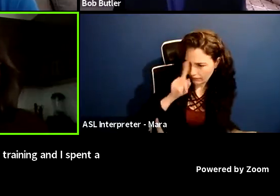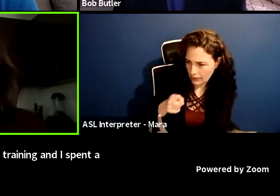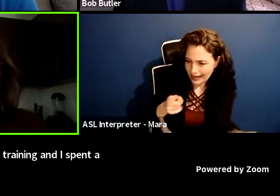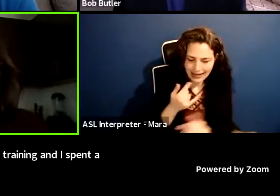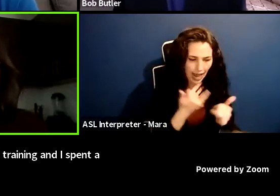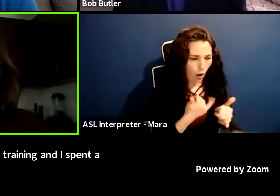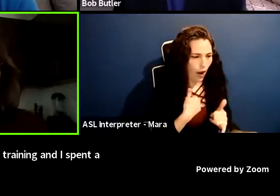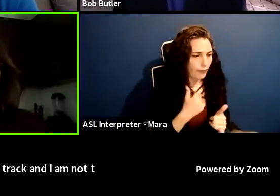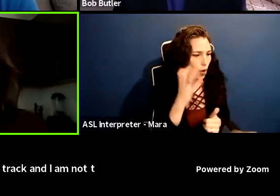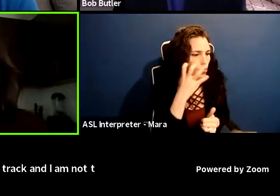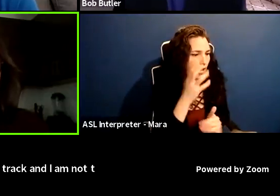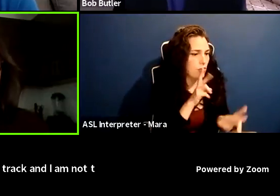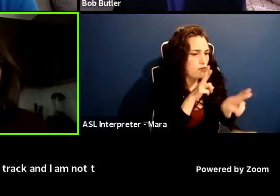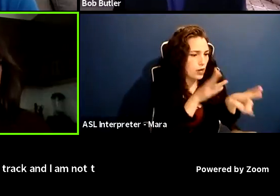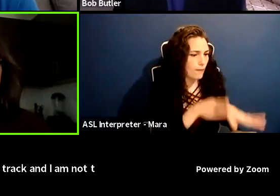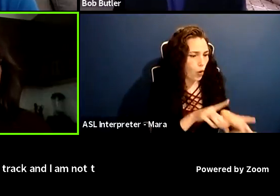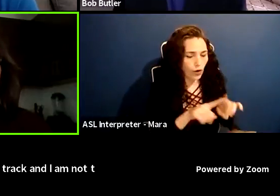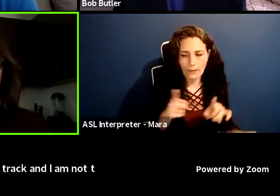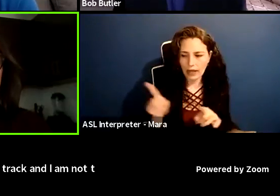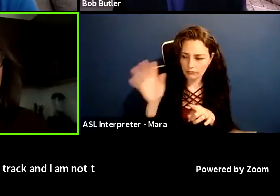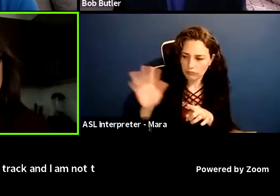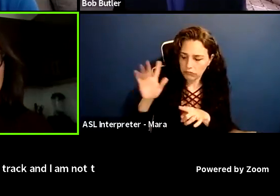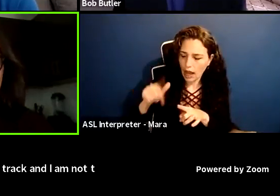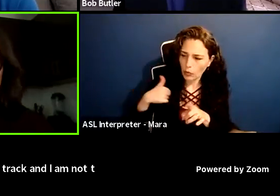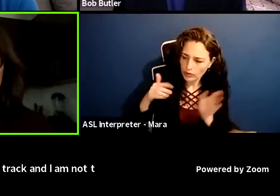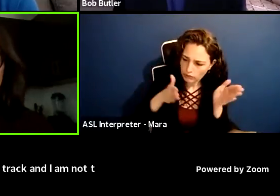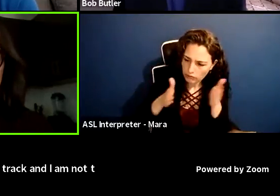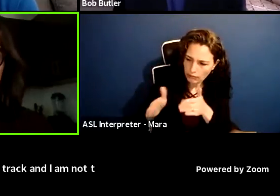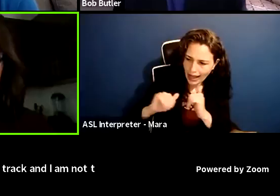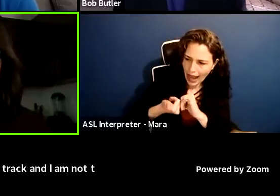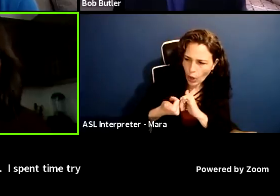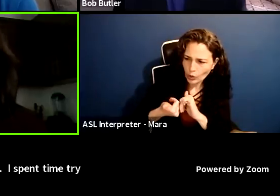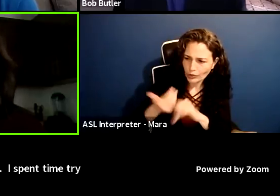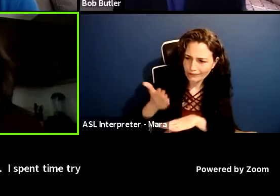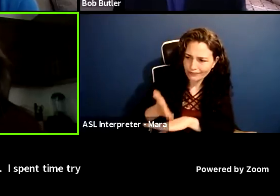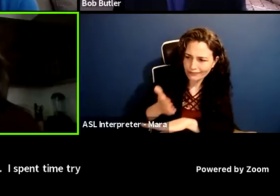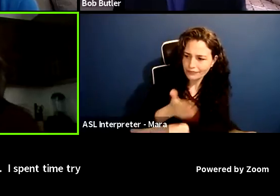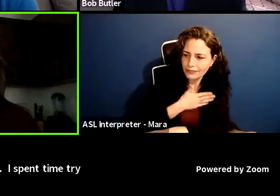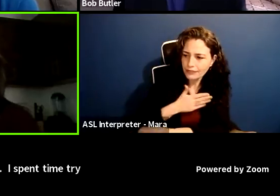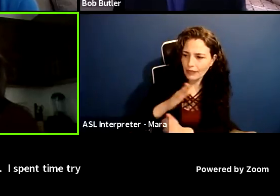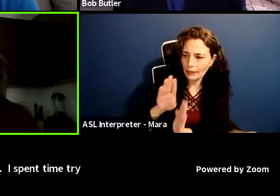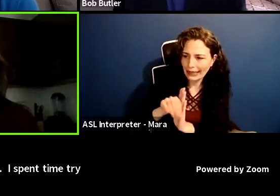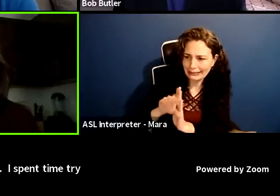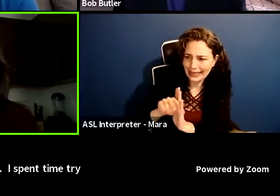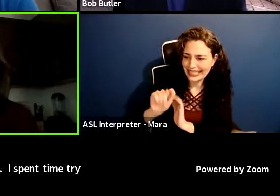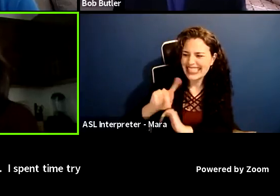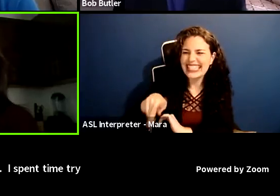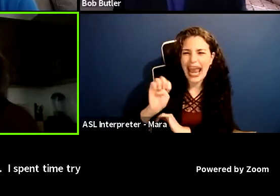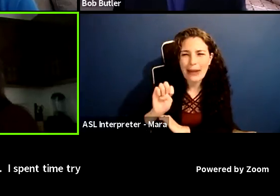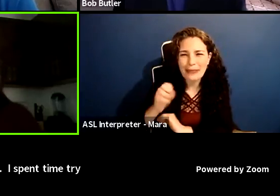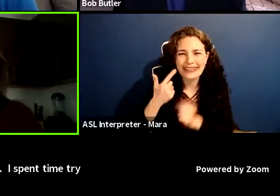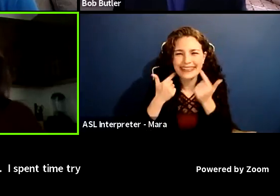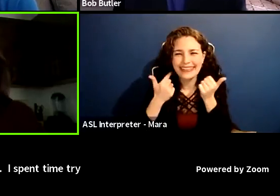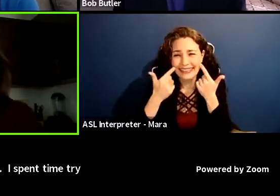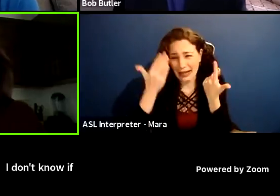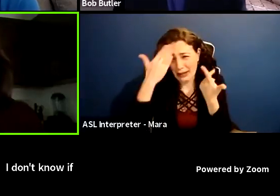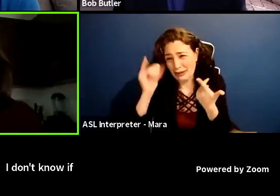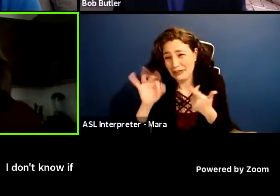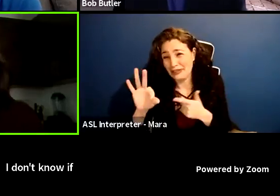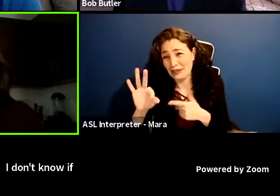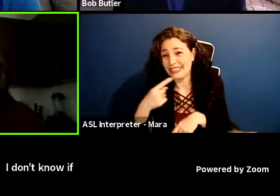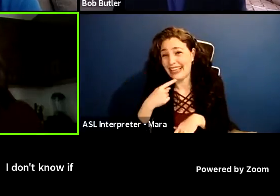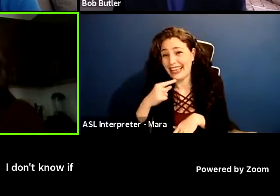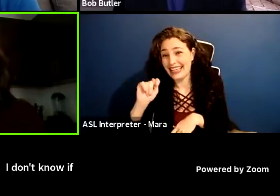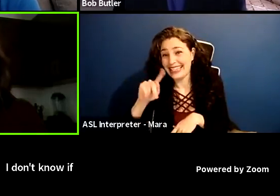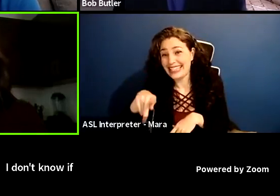spent time kind of trying to make my tape better. I don't know if people still call it a tape, but we were still calling it a